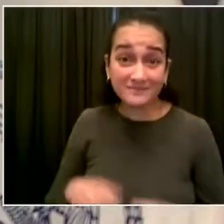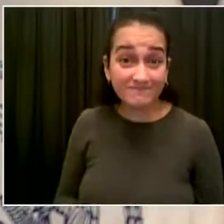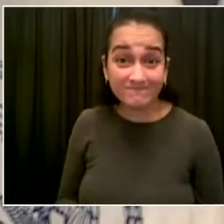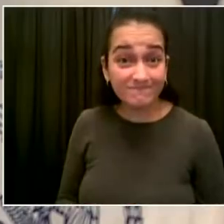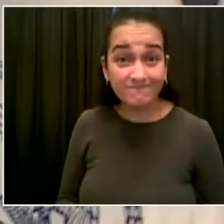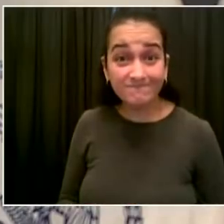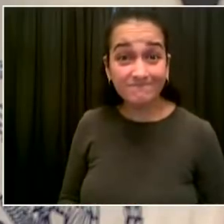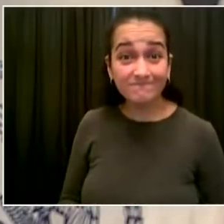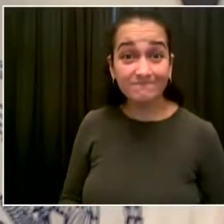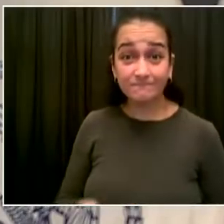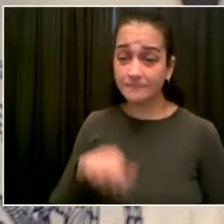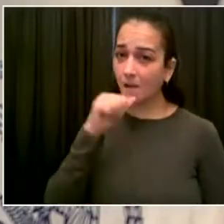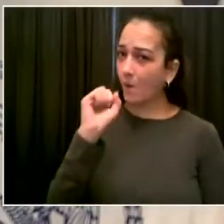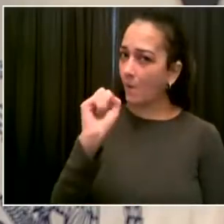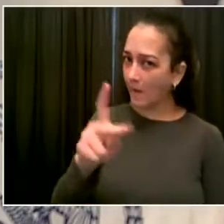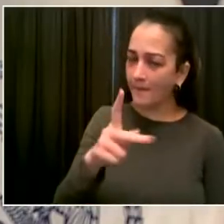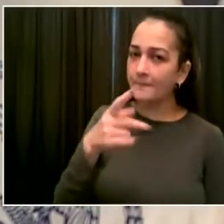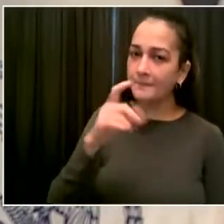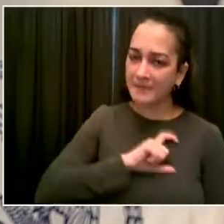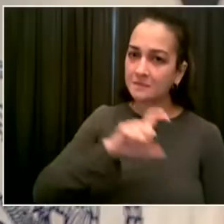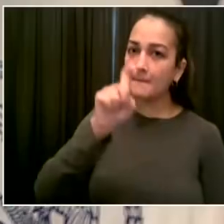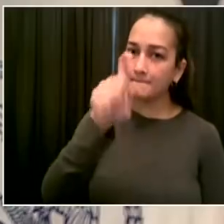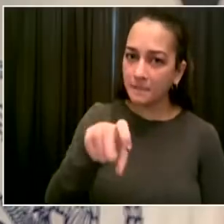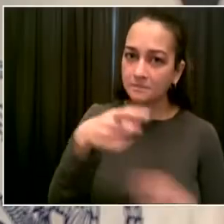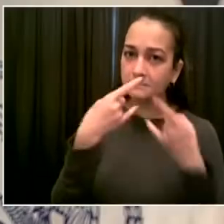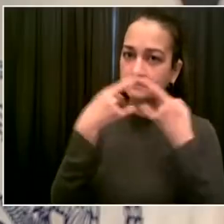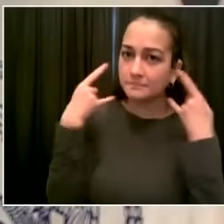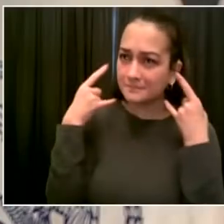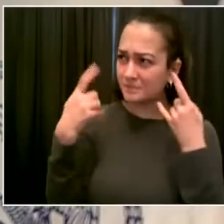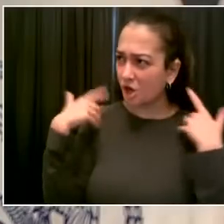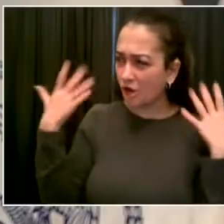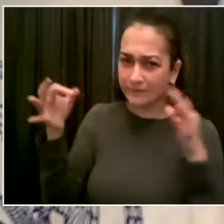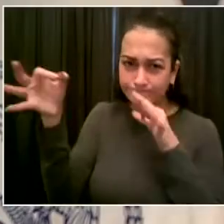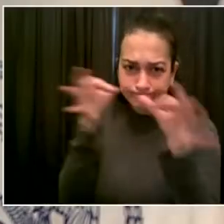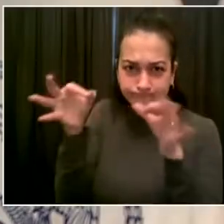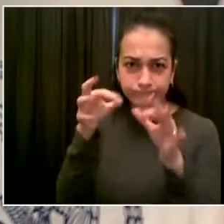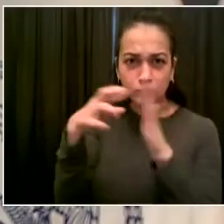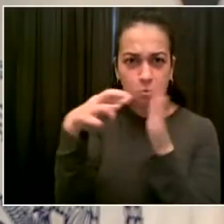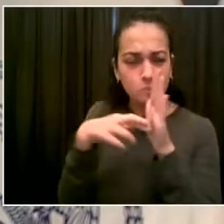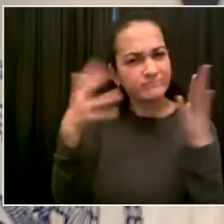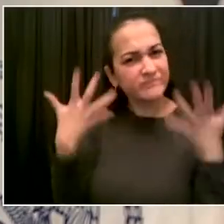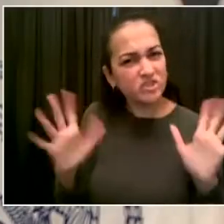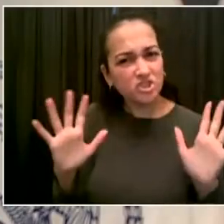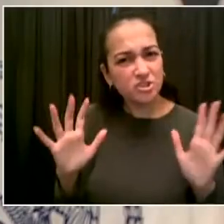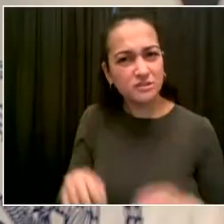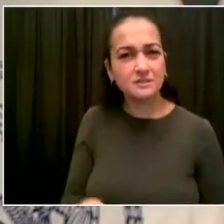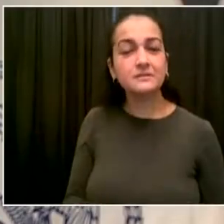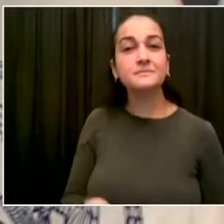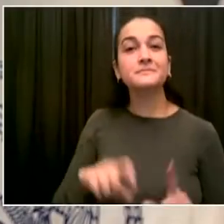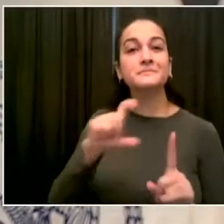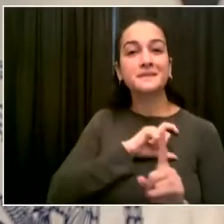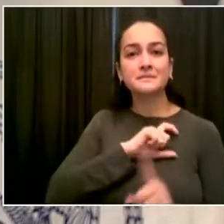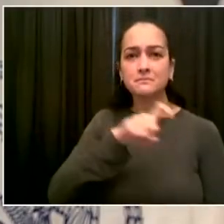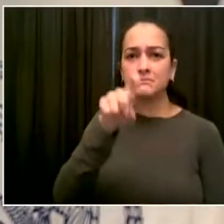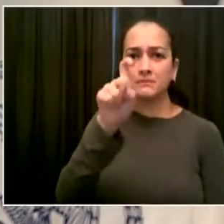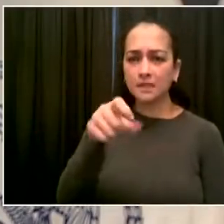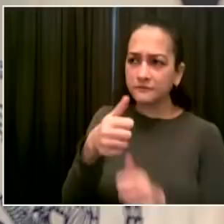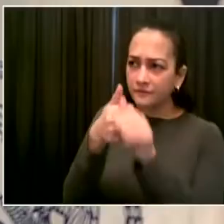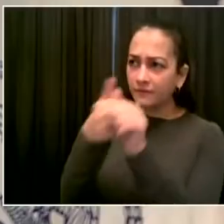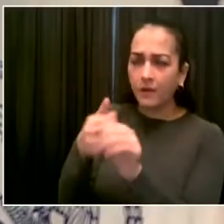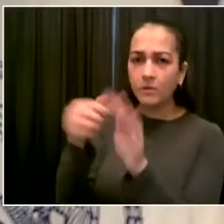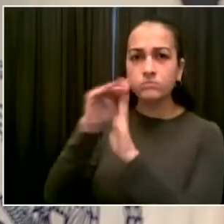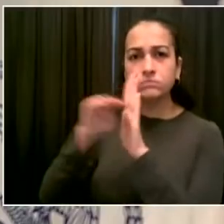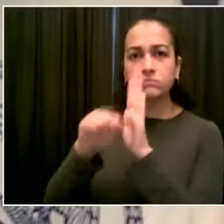1,000 times. And if you're going to be in law enforcement, you actually have to participate in following the law. So I would say we know in this case,